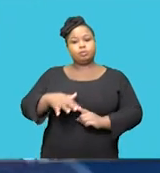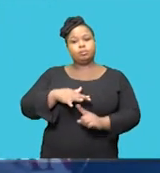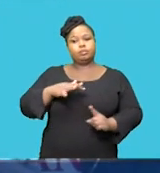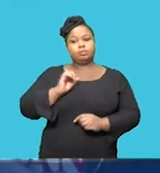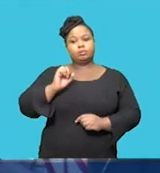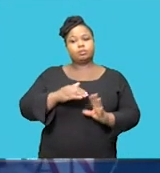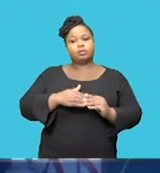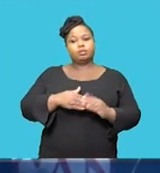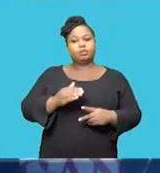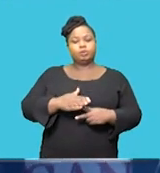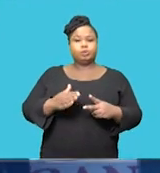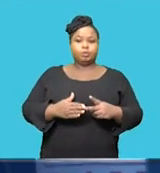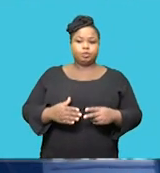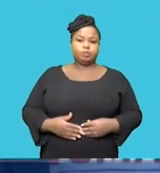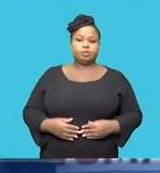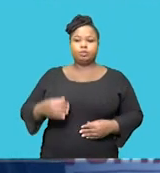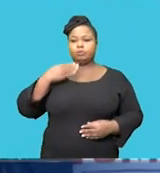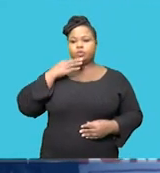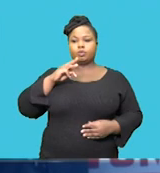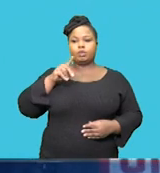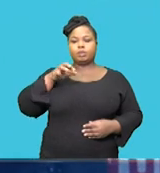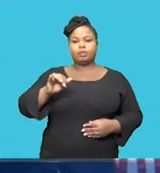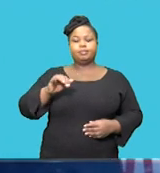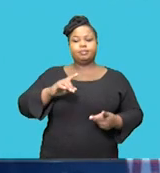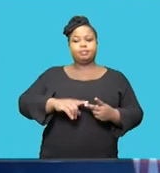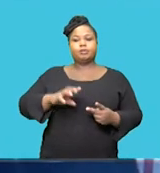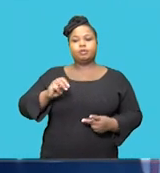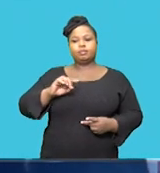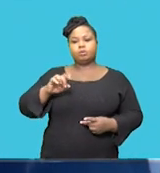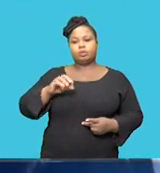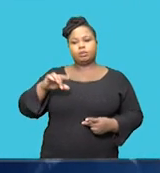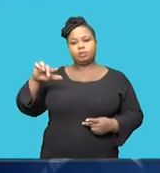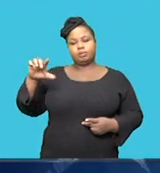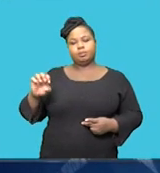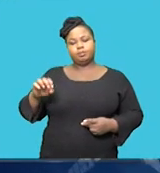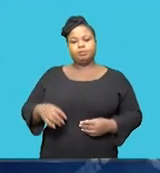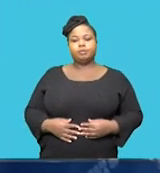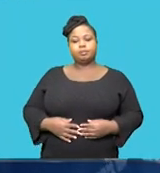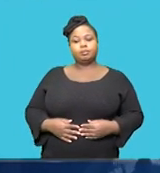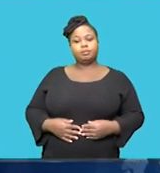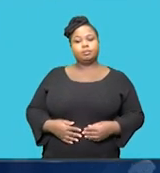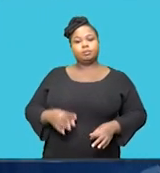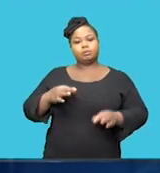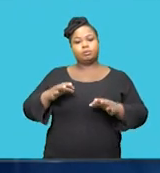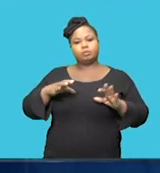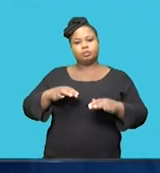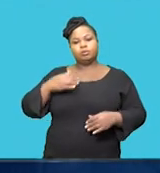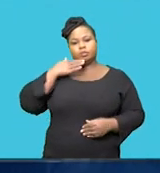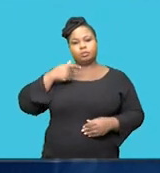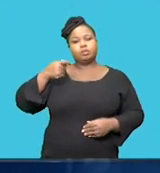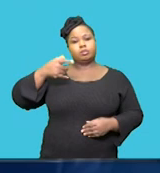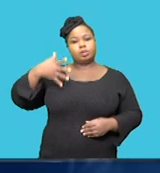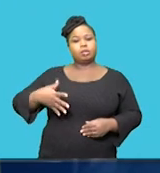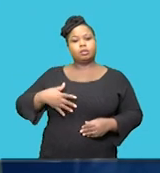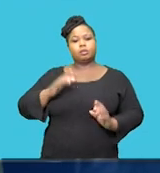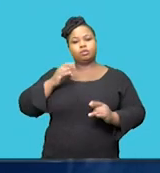kwamalungu wayo amabini, uWillie Madisha kunye noMzwandile Nhleko. Ilungu leqela ongusomlomo